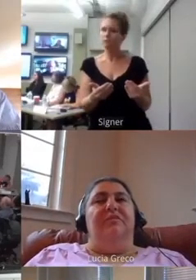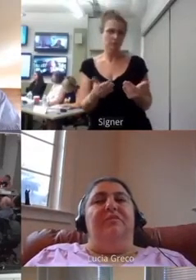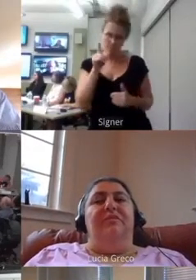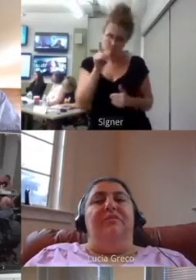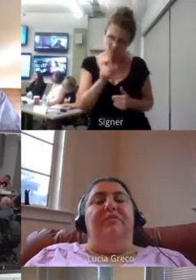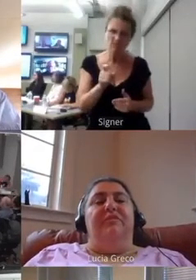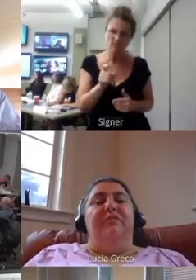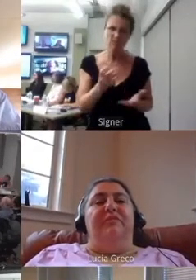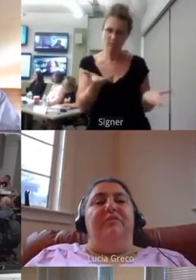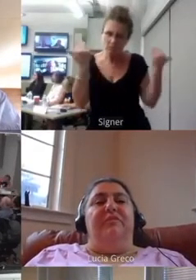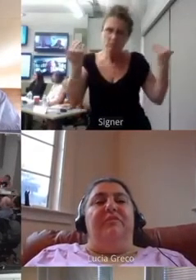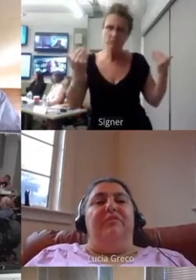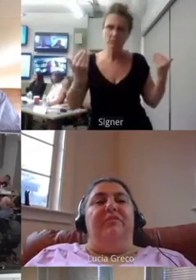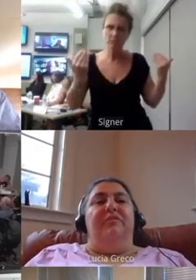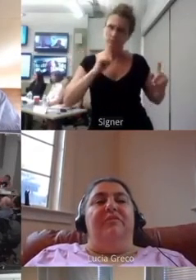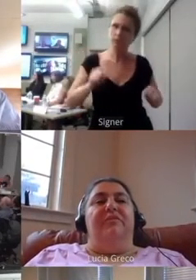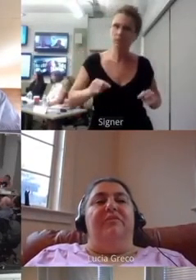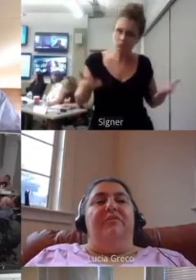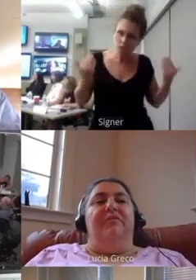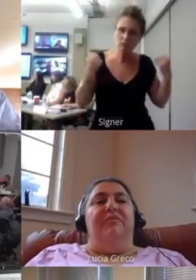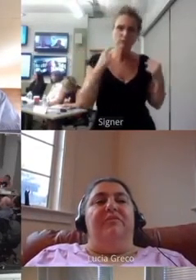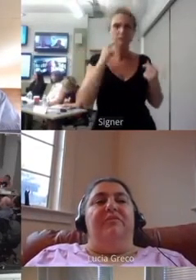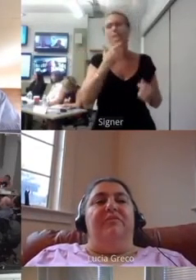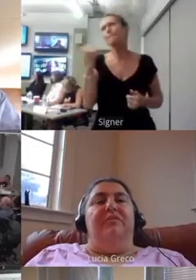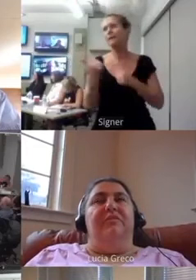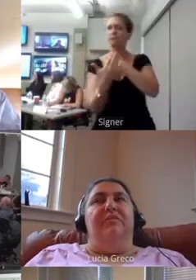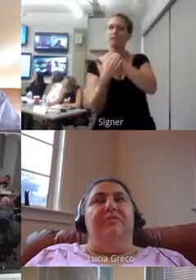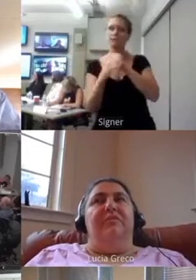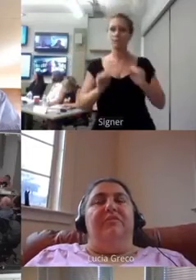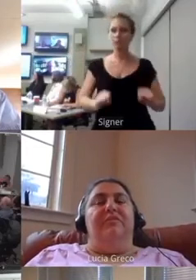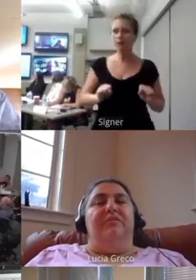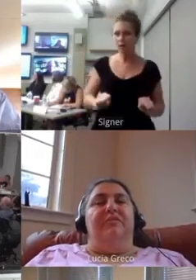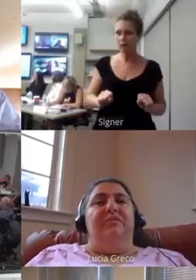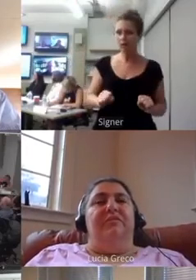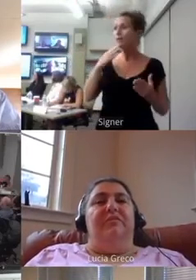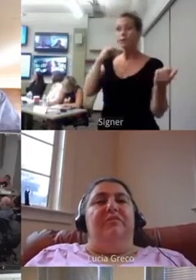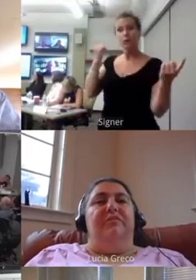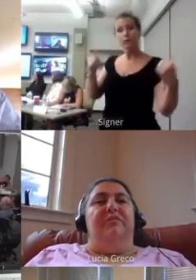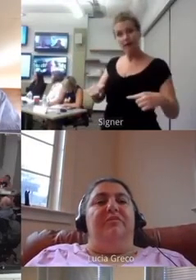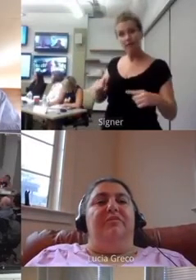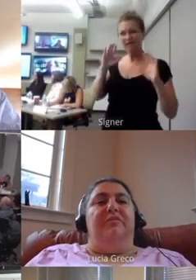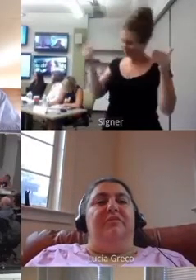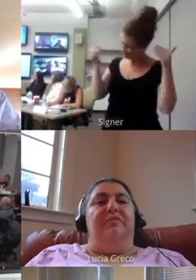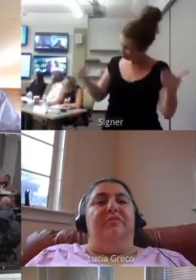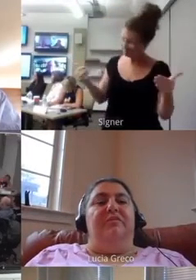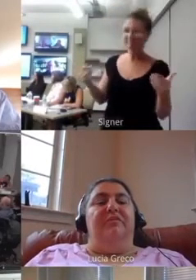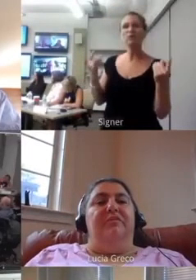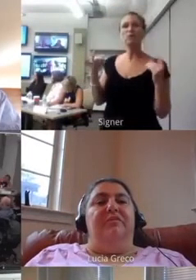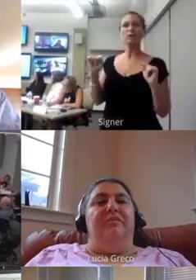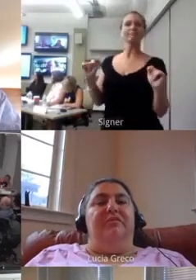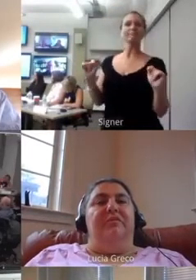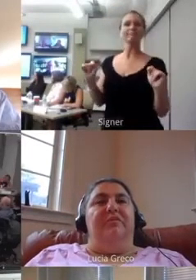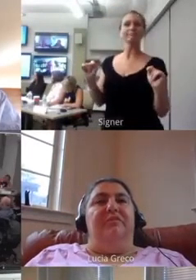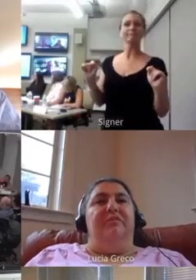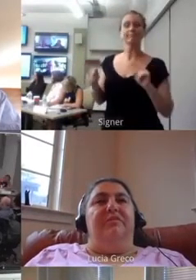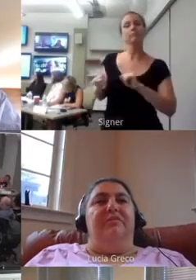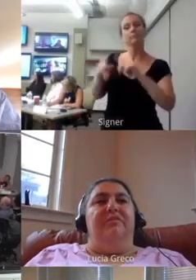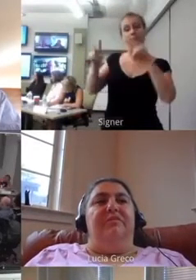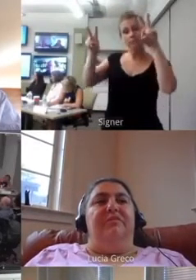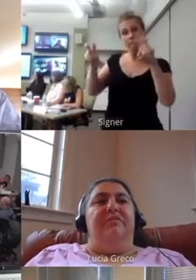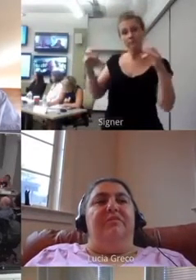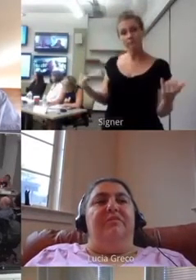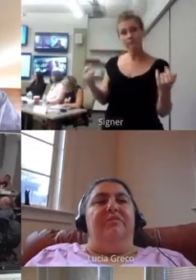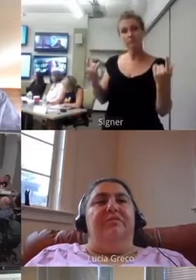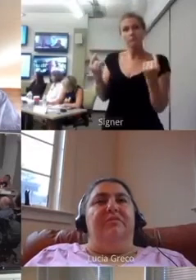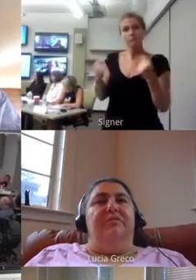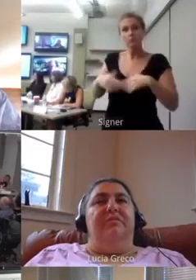that we can. So thank you all for coming. Let's get to work. The first topic I'd like to turn to is the question of